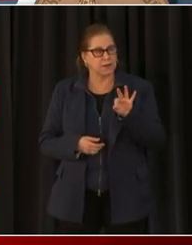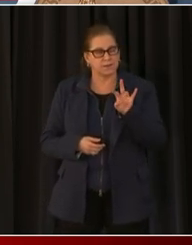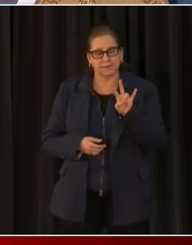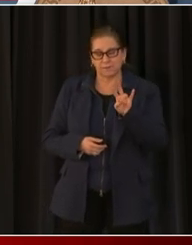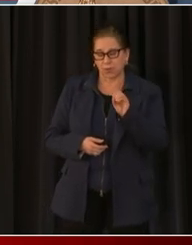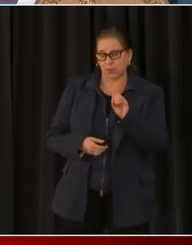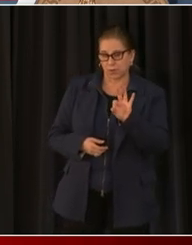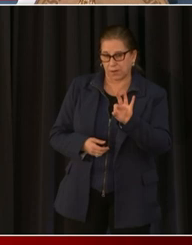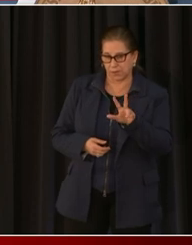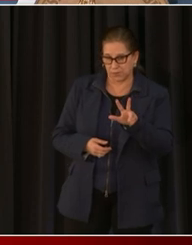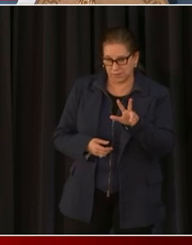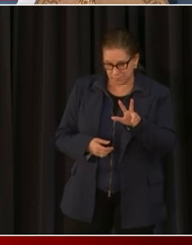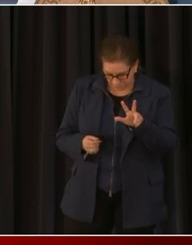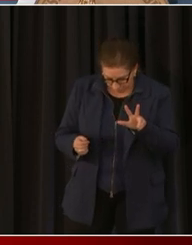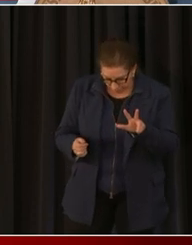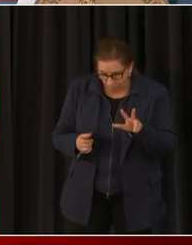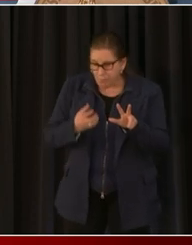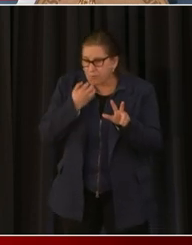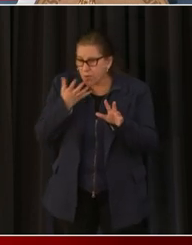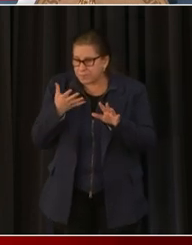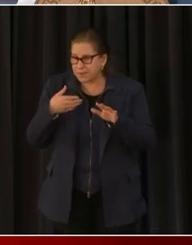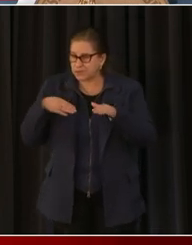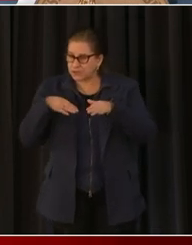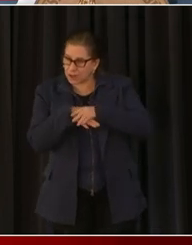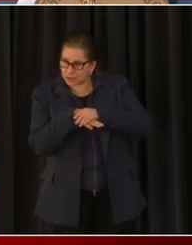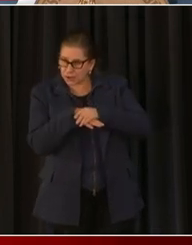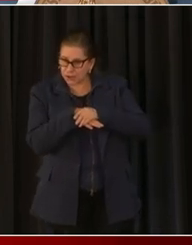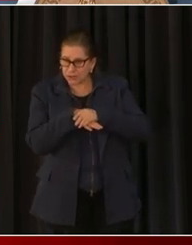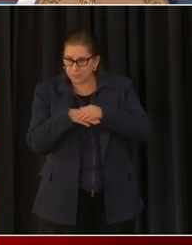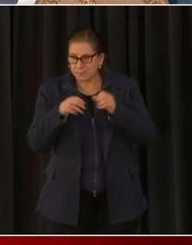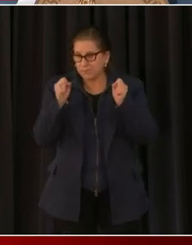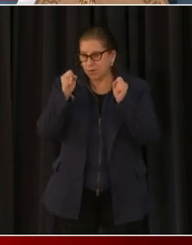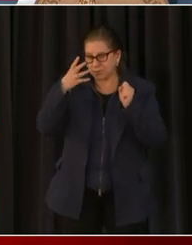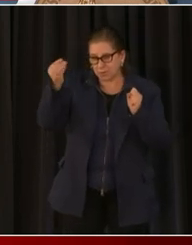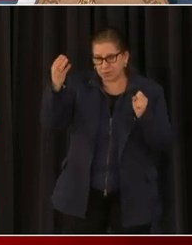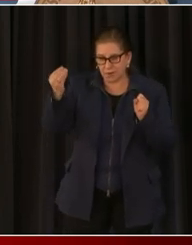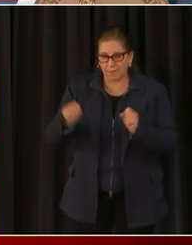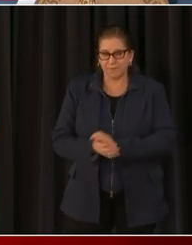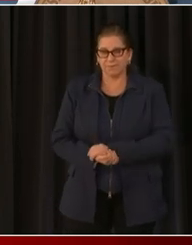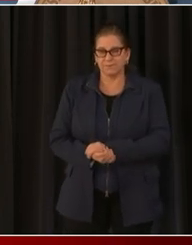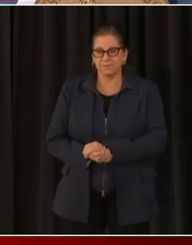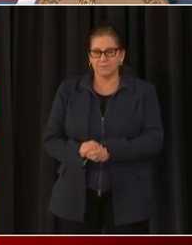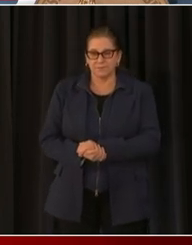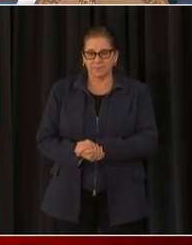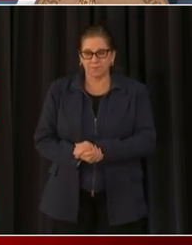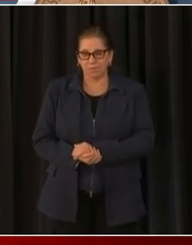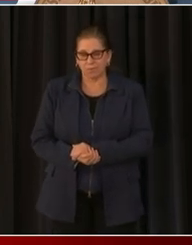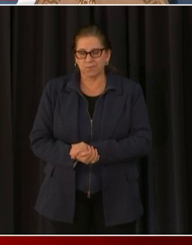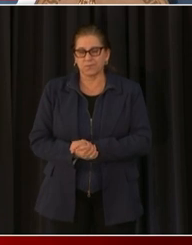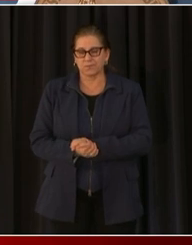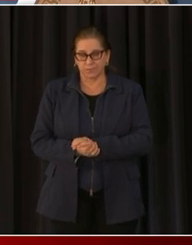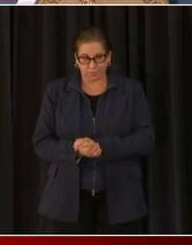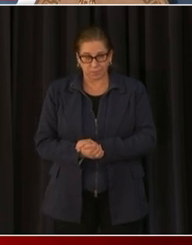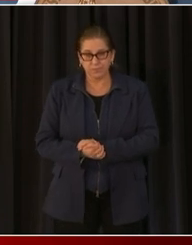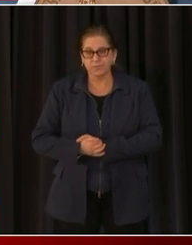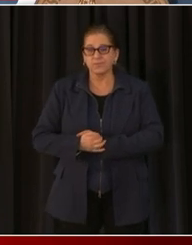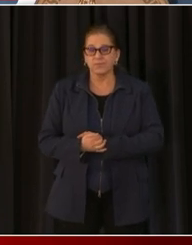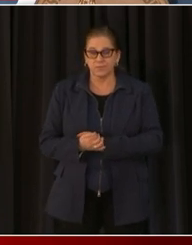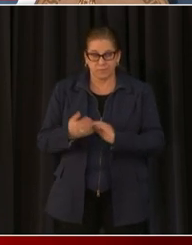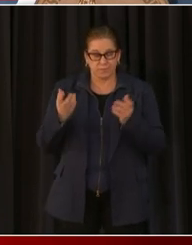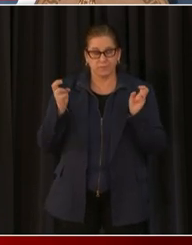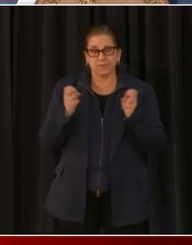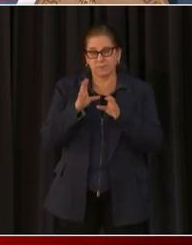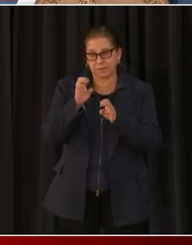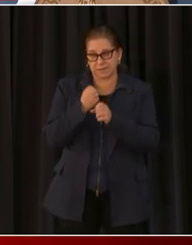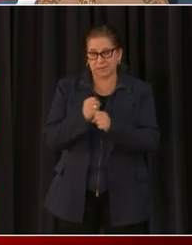202-399-7093. And once again, we will do everything possible to have someone come in from the cold in these